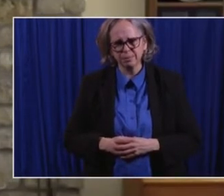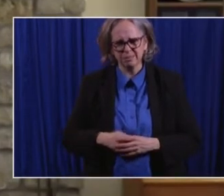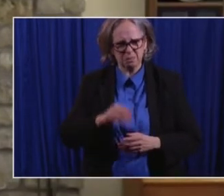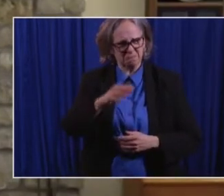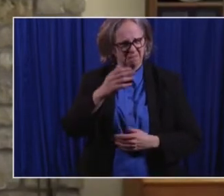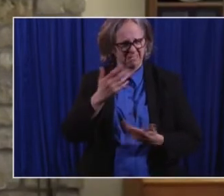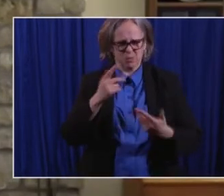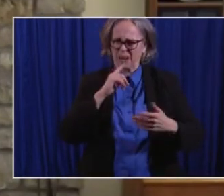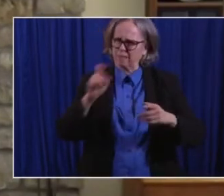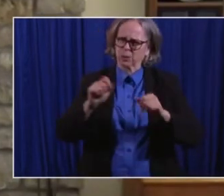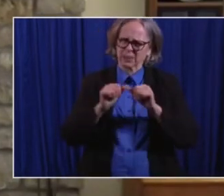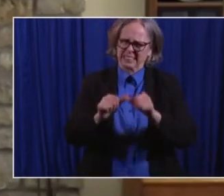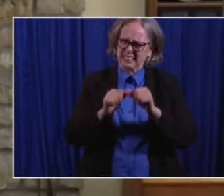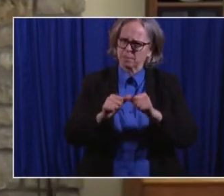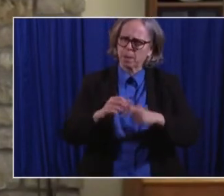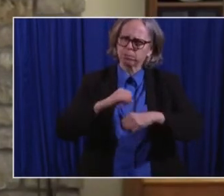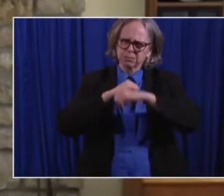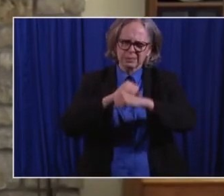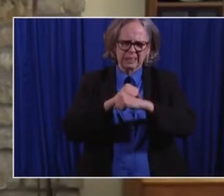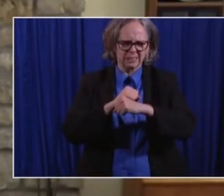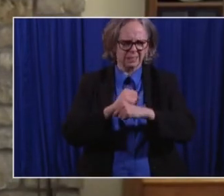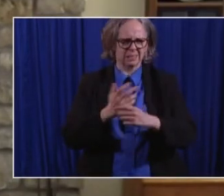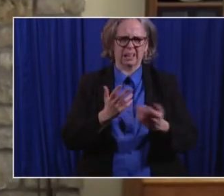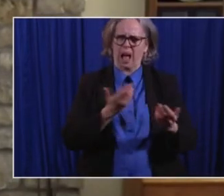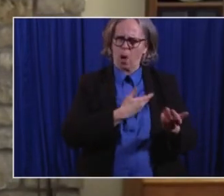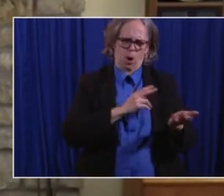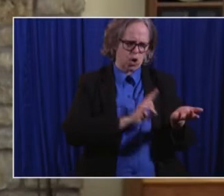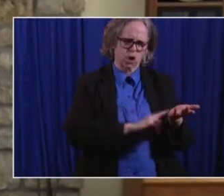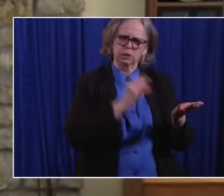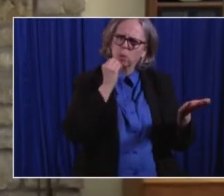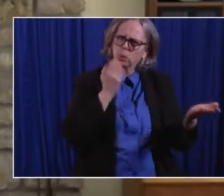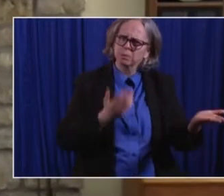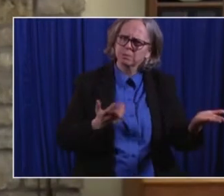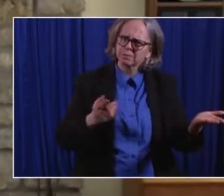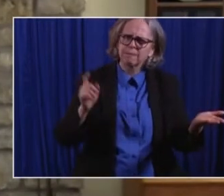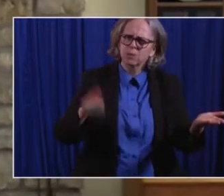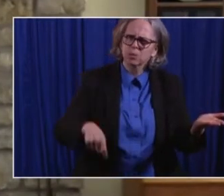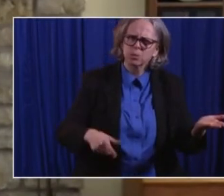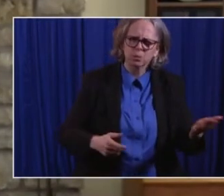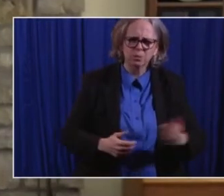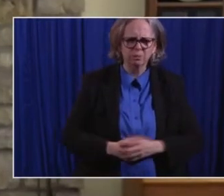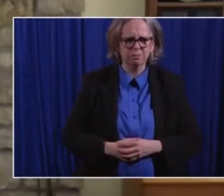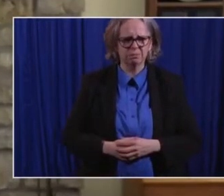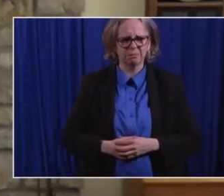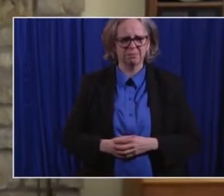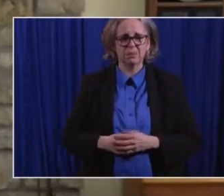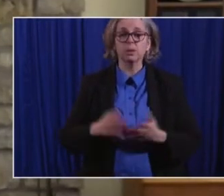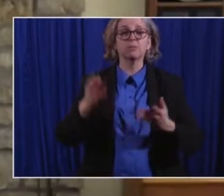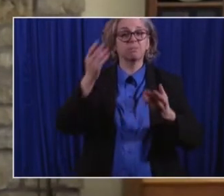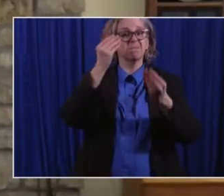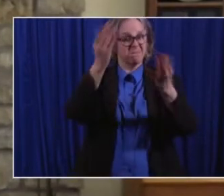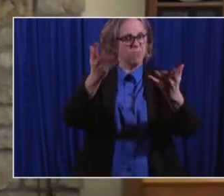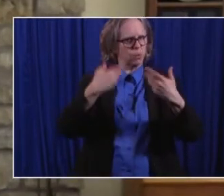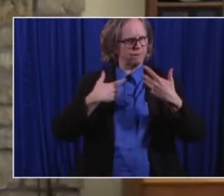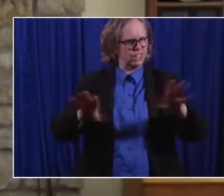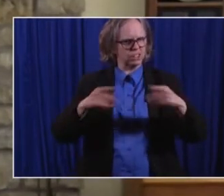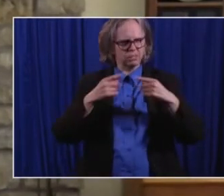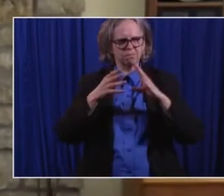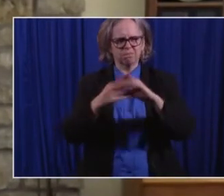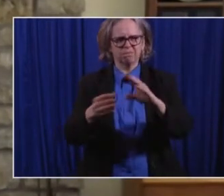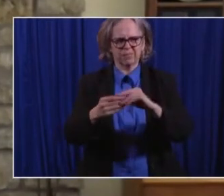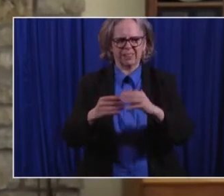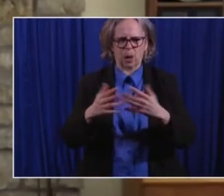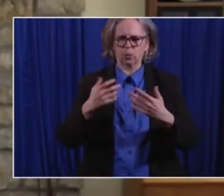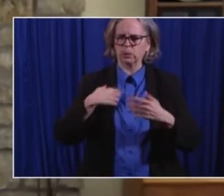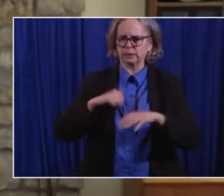homes, we also announced the COVID-19 vaccine maintenance program, basically to continue as people go